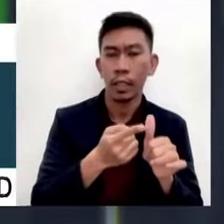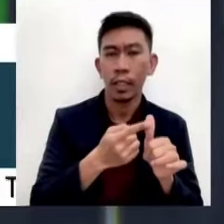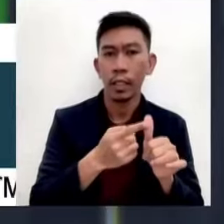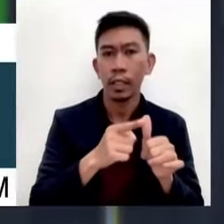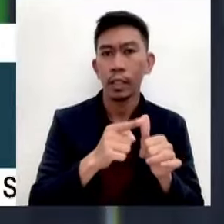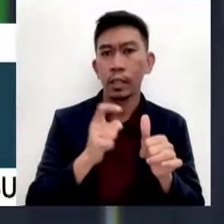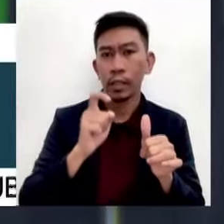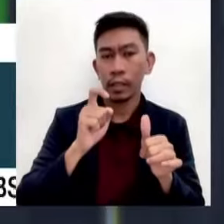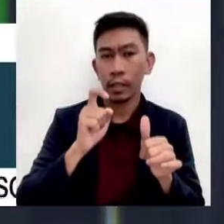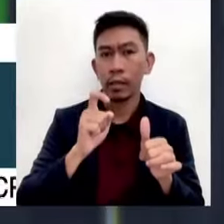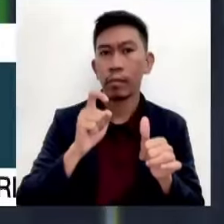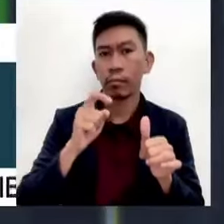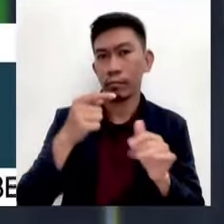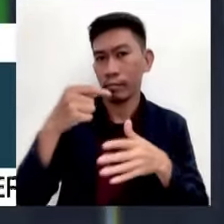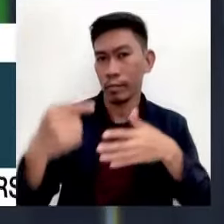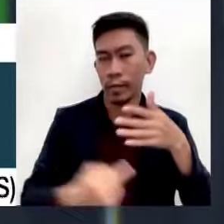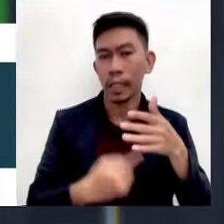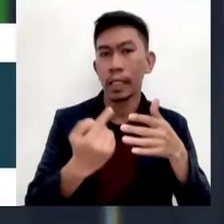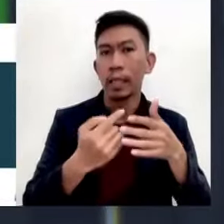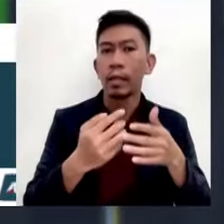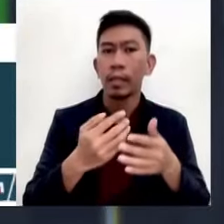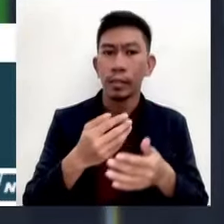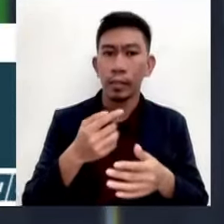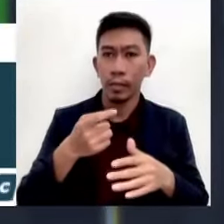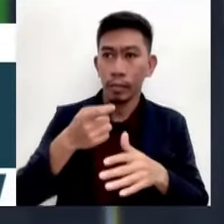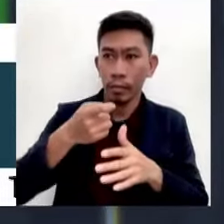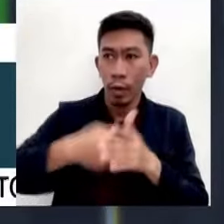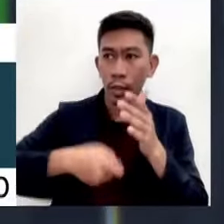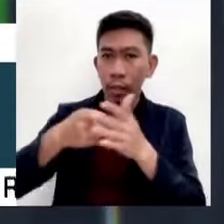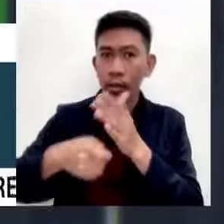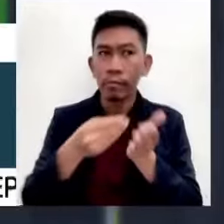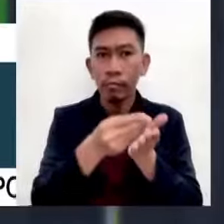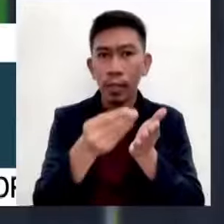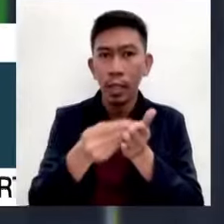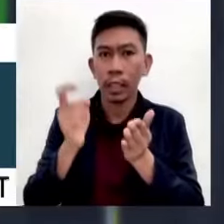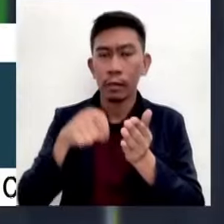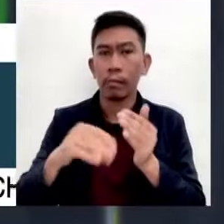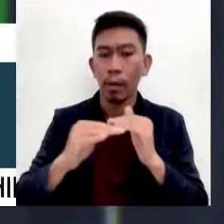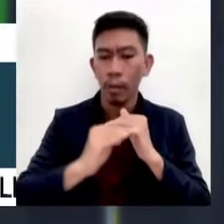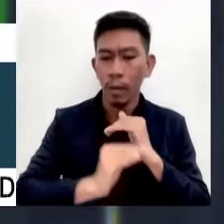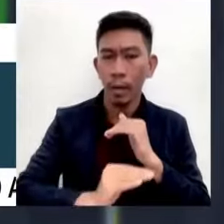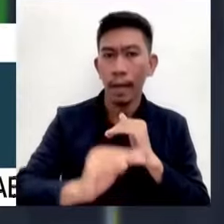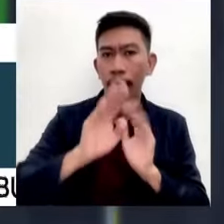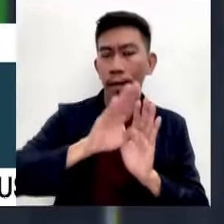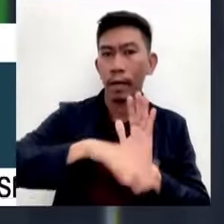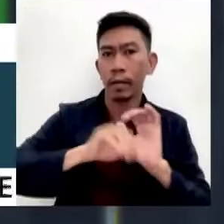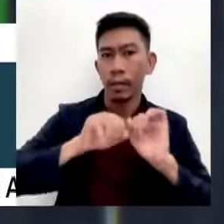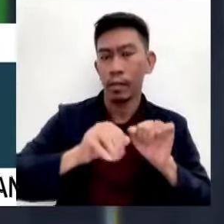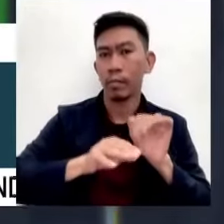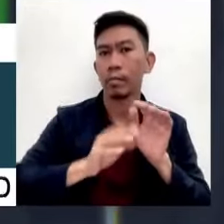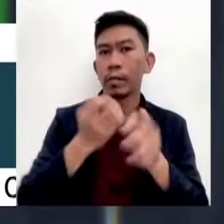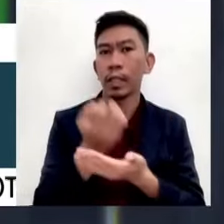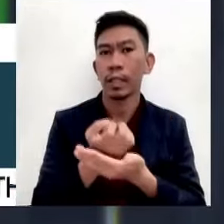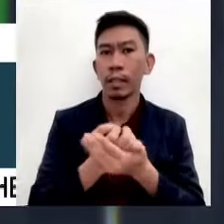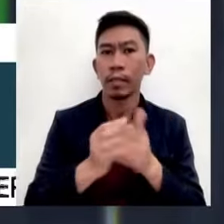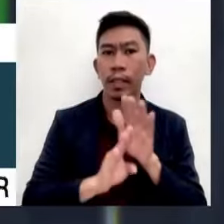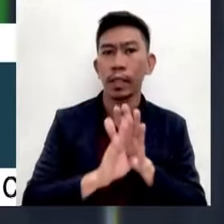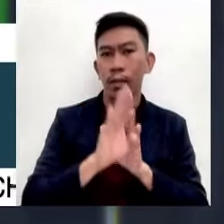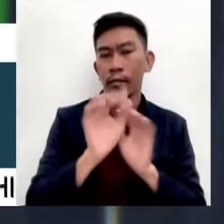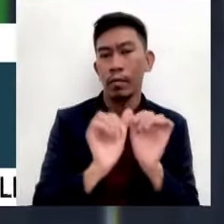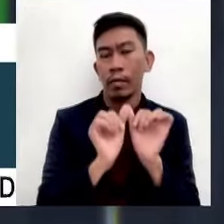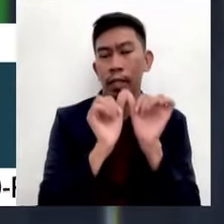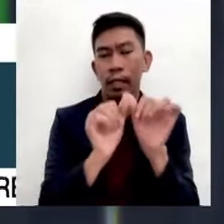of goods stable and affordable will ensure continued economic growth, enabling us to